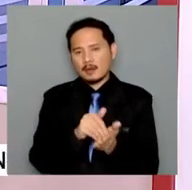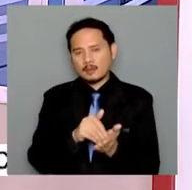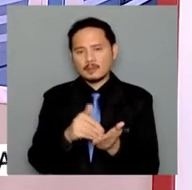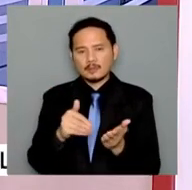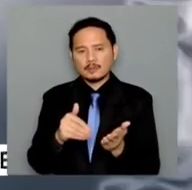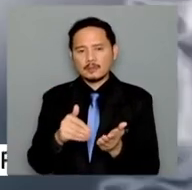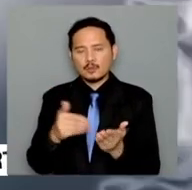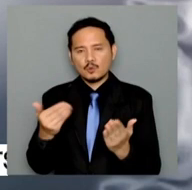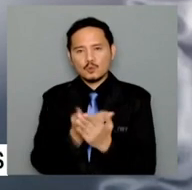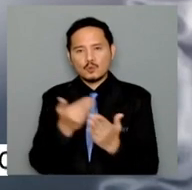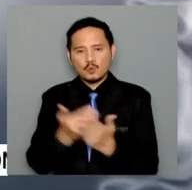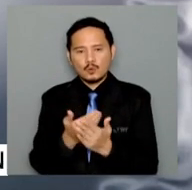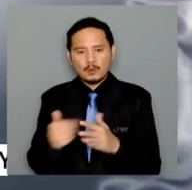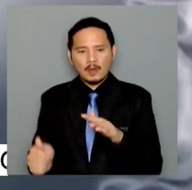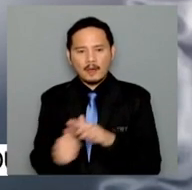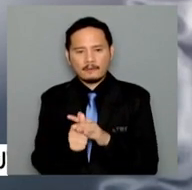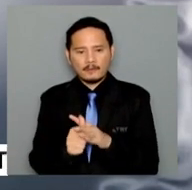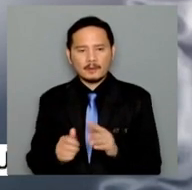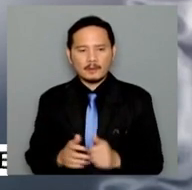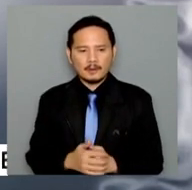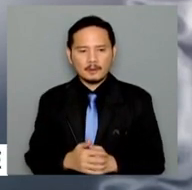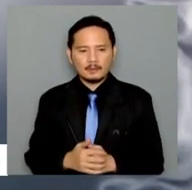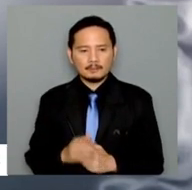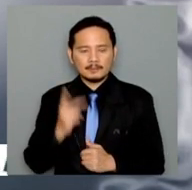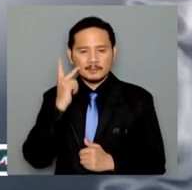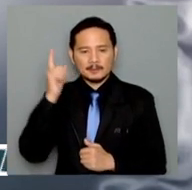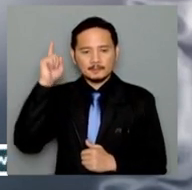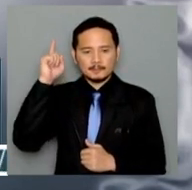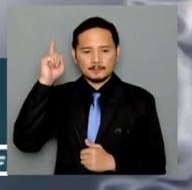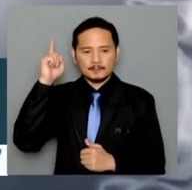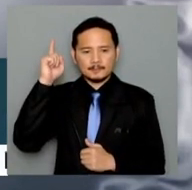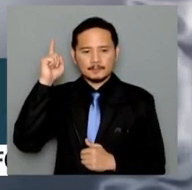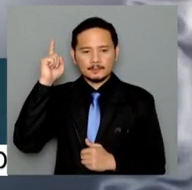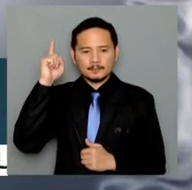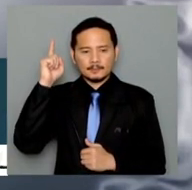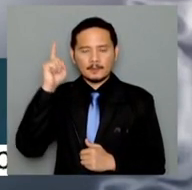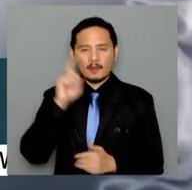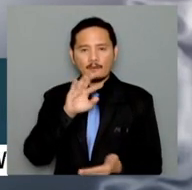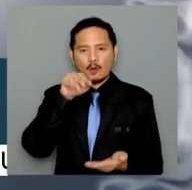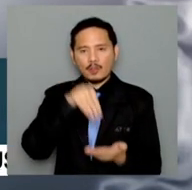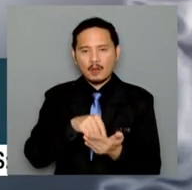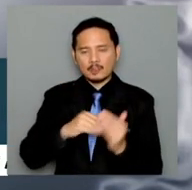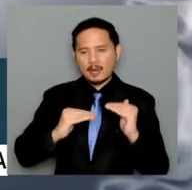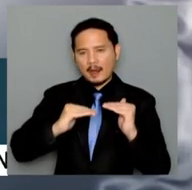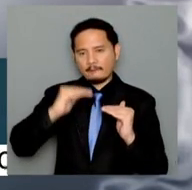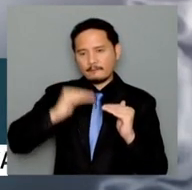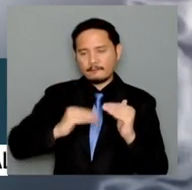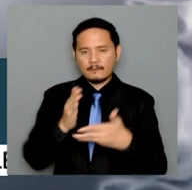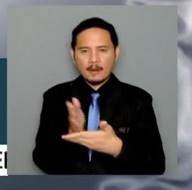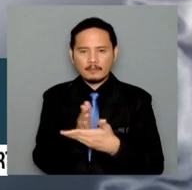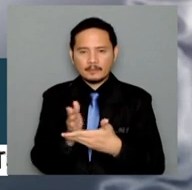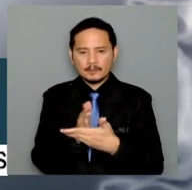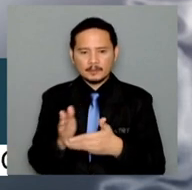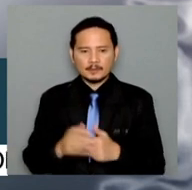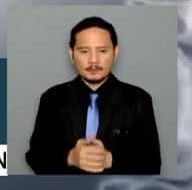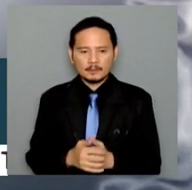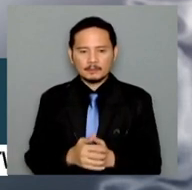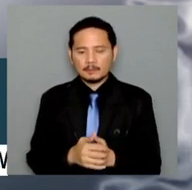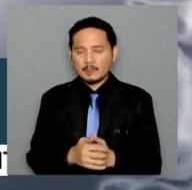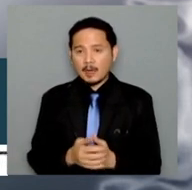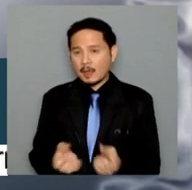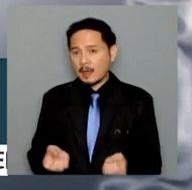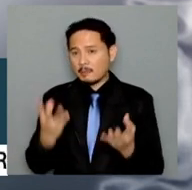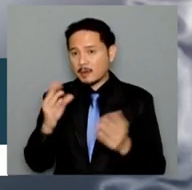August. The country also averaged 4,000 daily cases from August 8 to 14. That's up by 3% from the week before